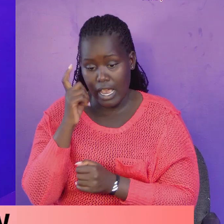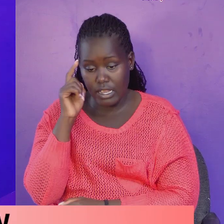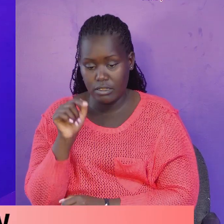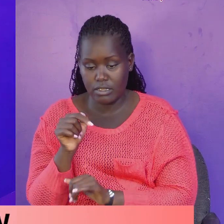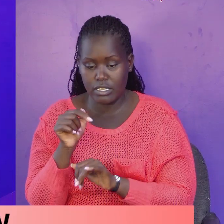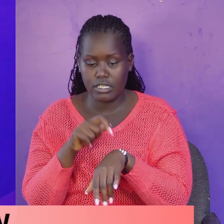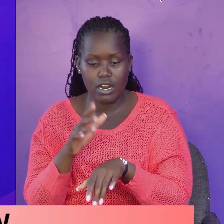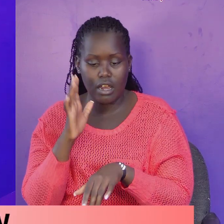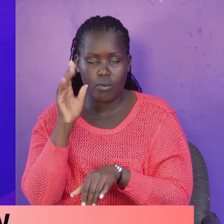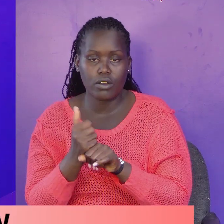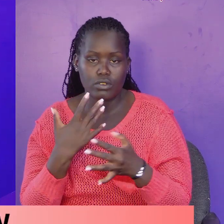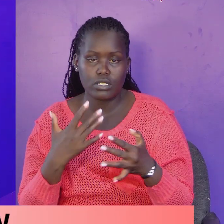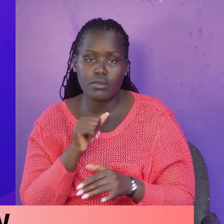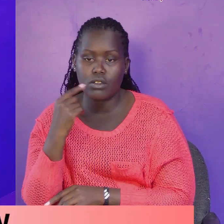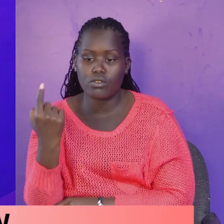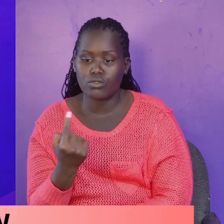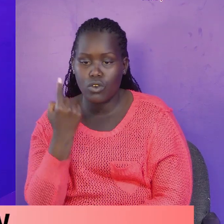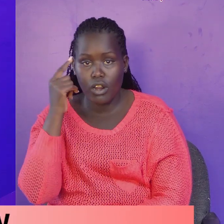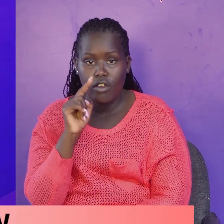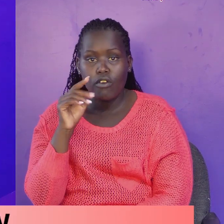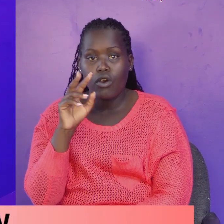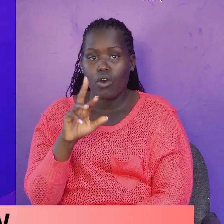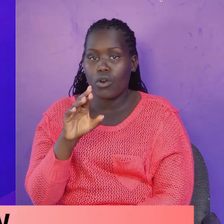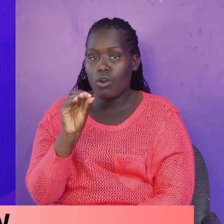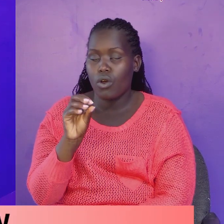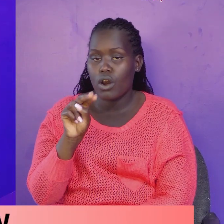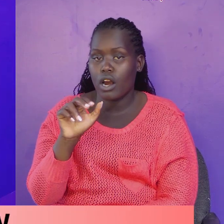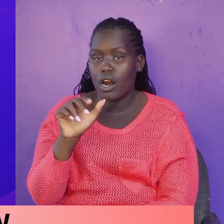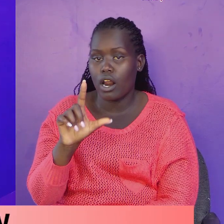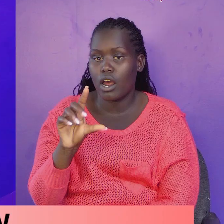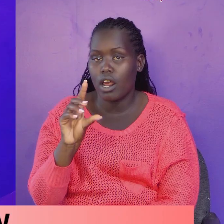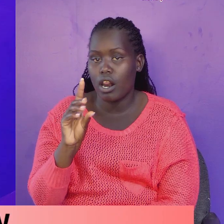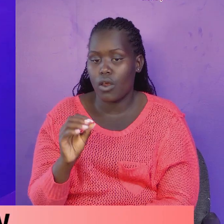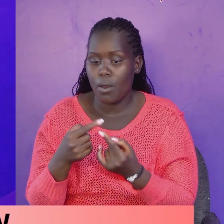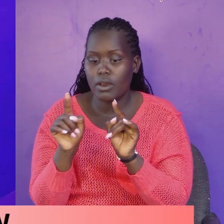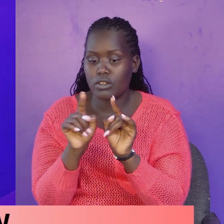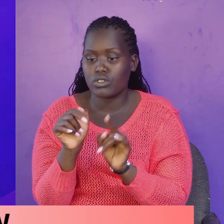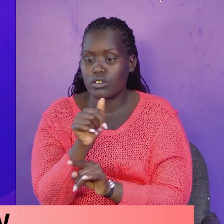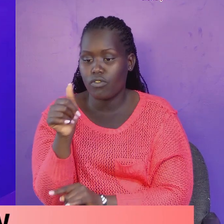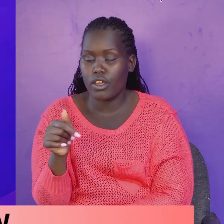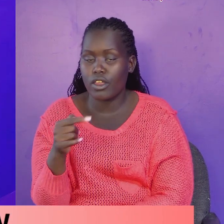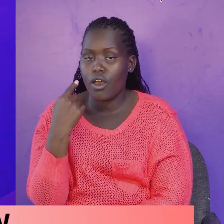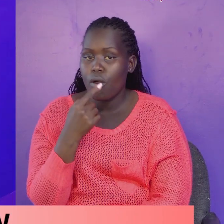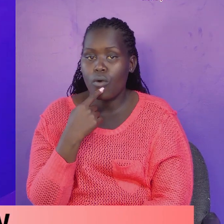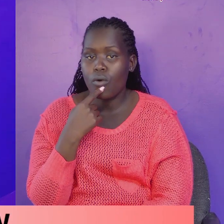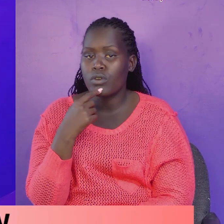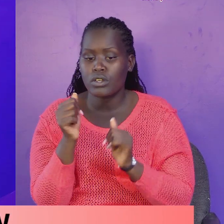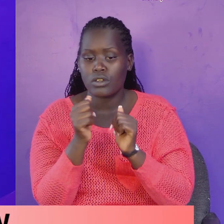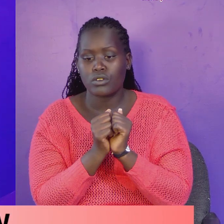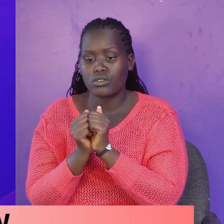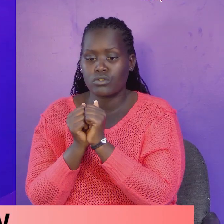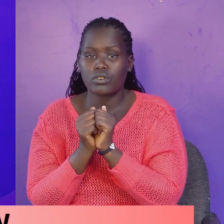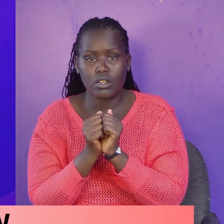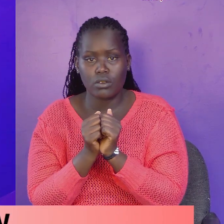something, not only for Cristiano Ronaldo, but also for Diogo Jota, who died together with his brother in a